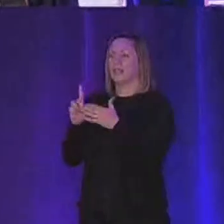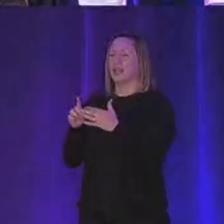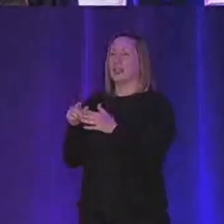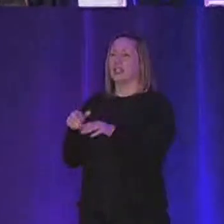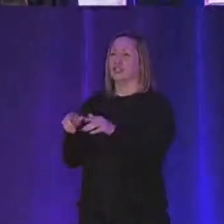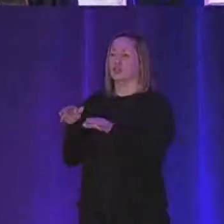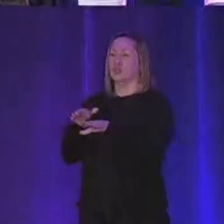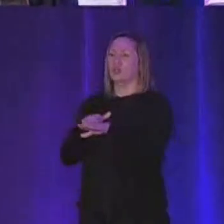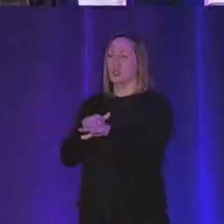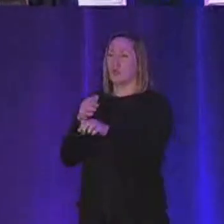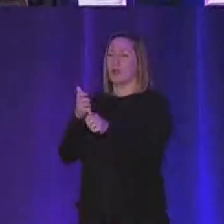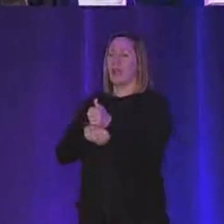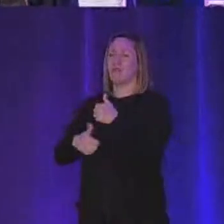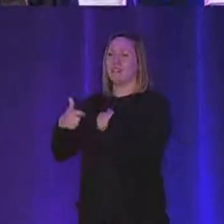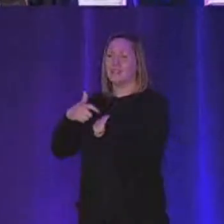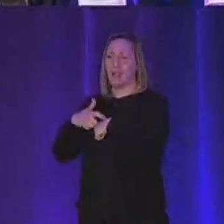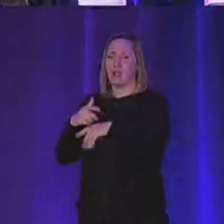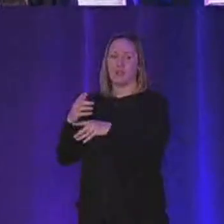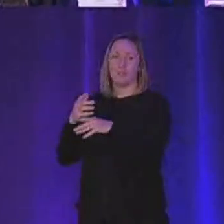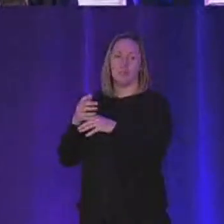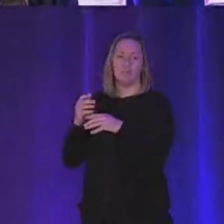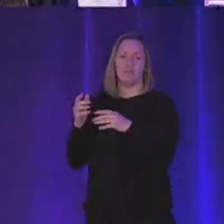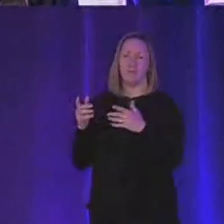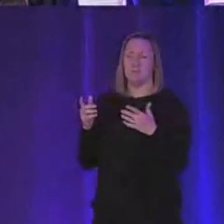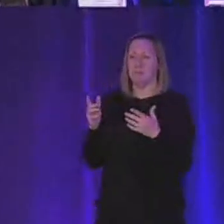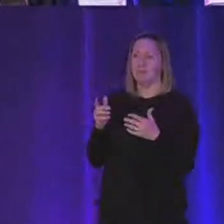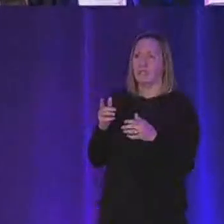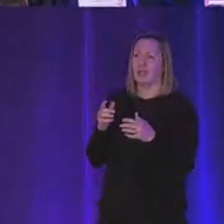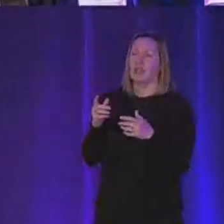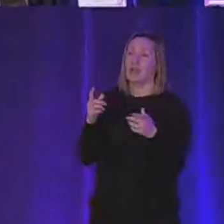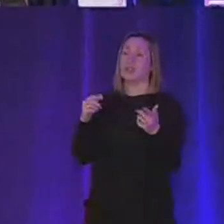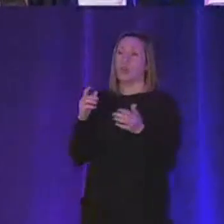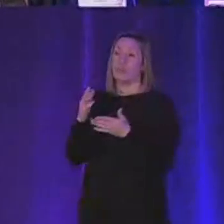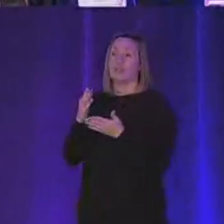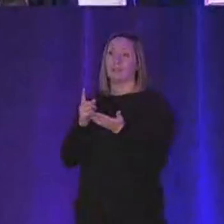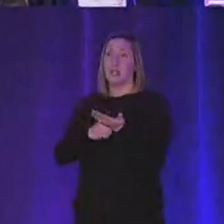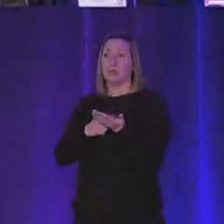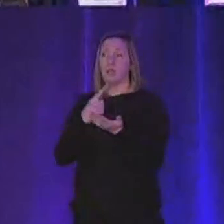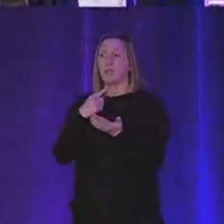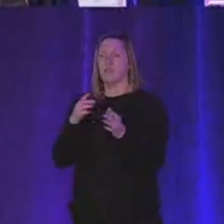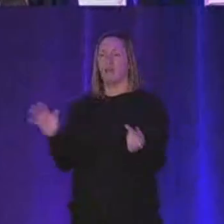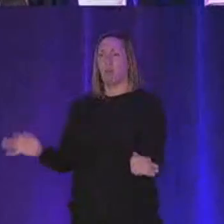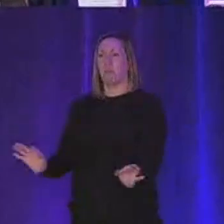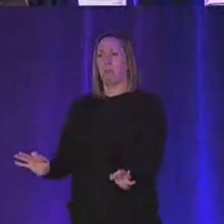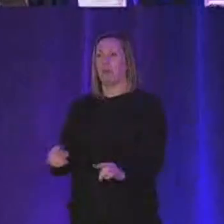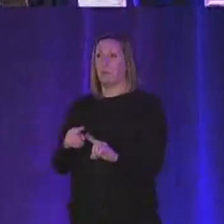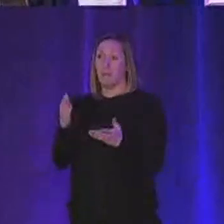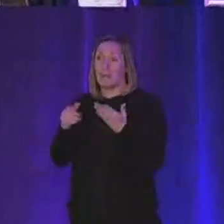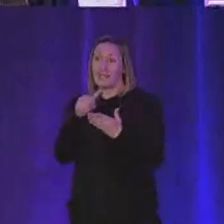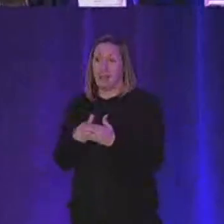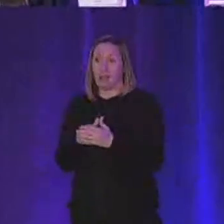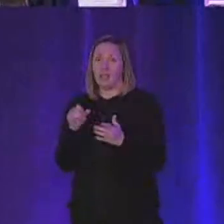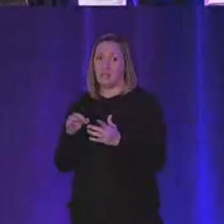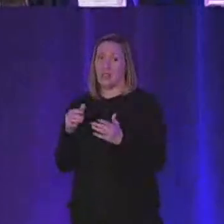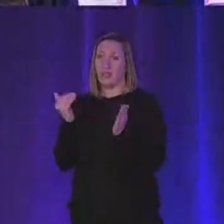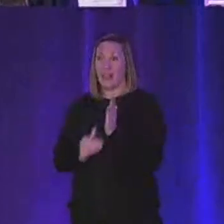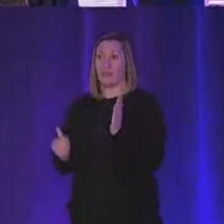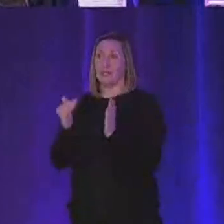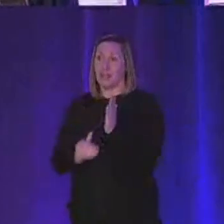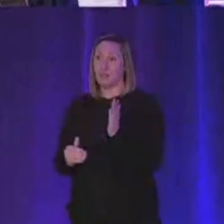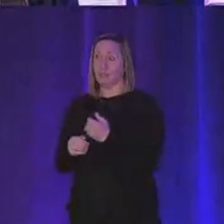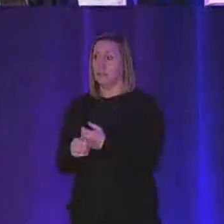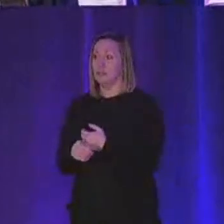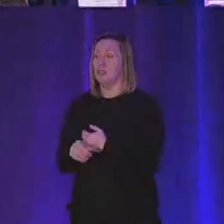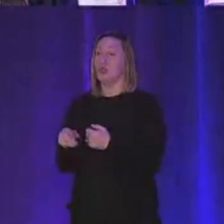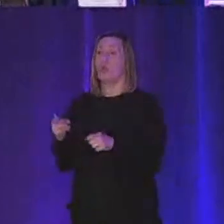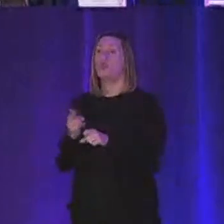every time as opposed to get element by ID. And in some cases, some would say, oh, but that's trivial, but maybe it's not if you've got thousands and thousands. So your